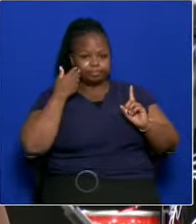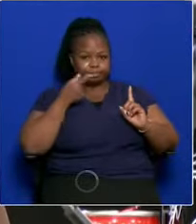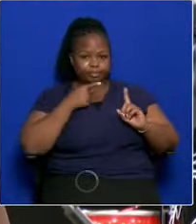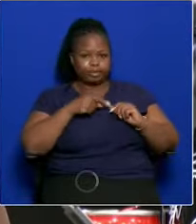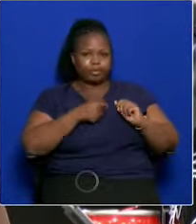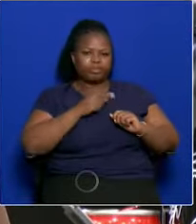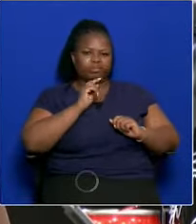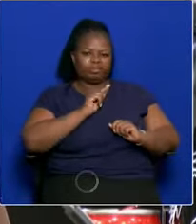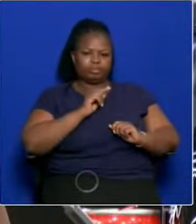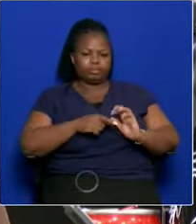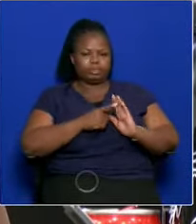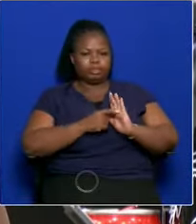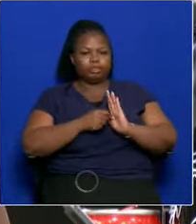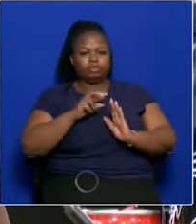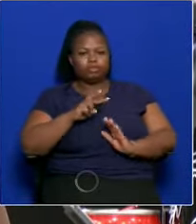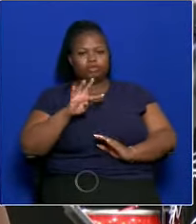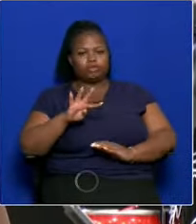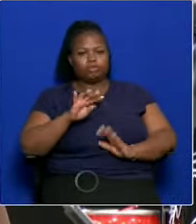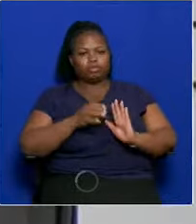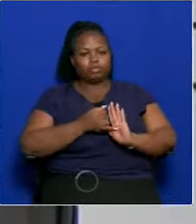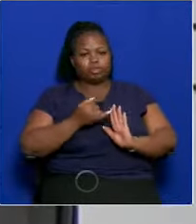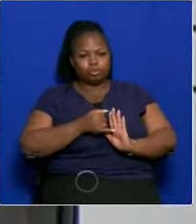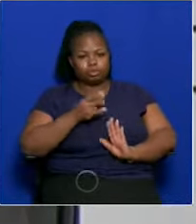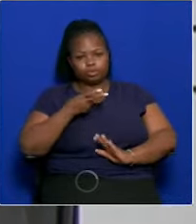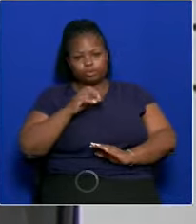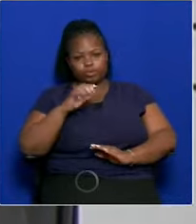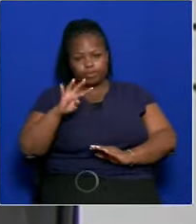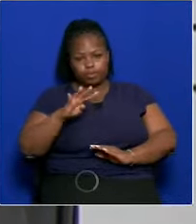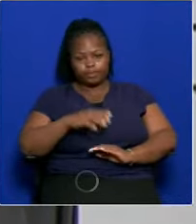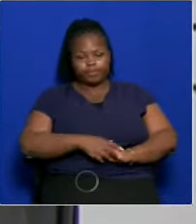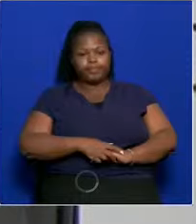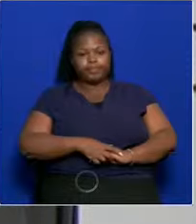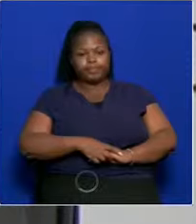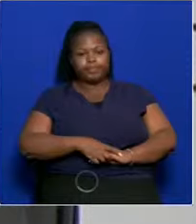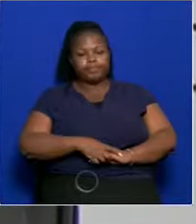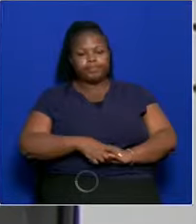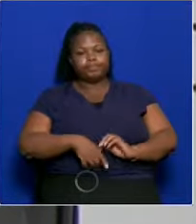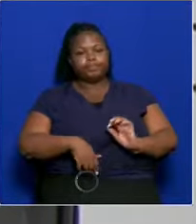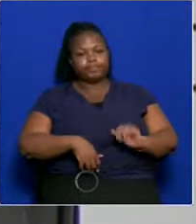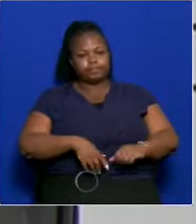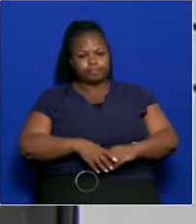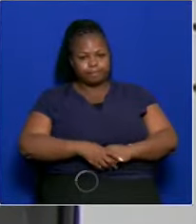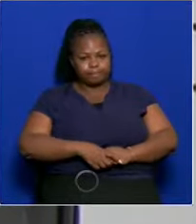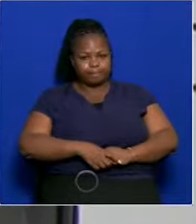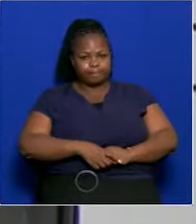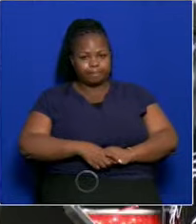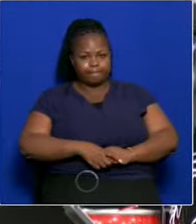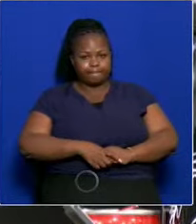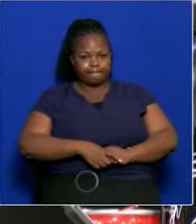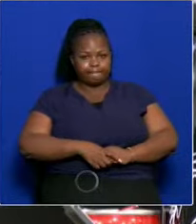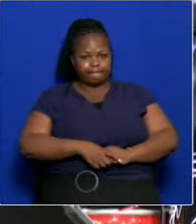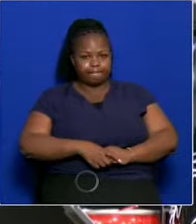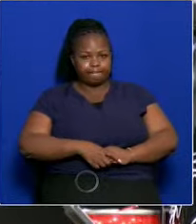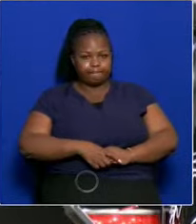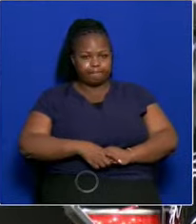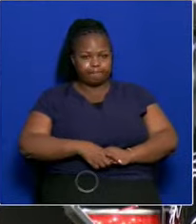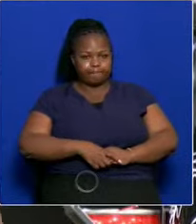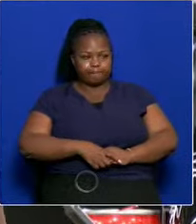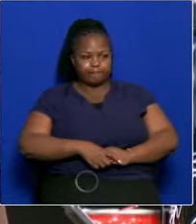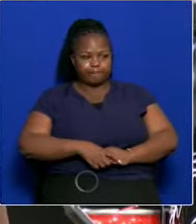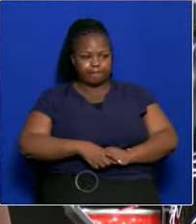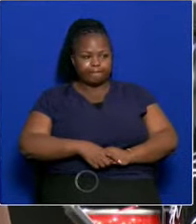Jan, 2024. Yes. Right. Now,